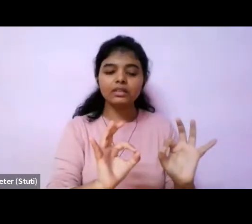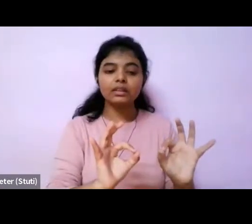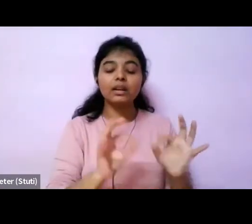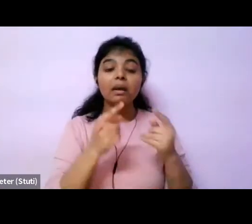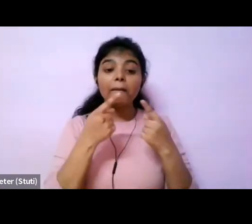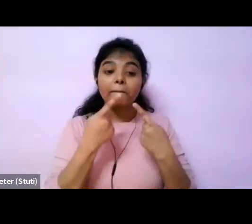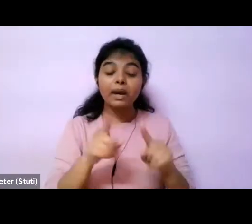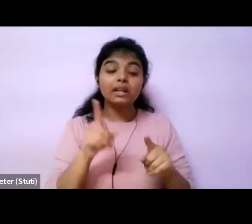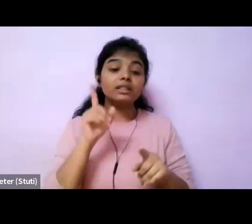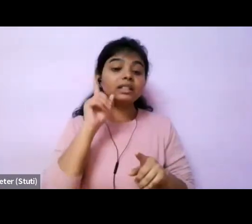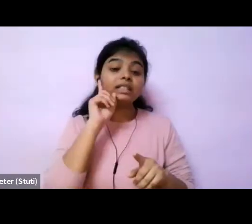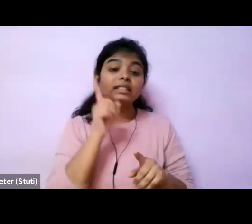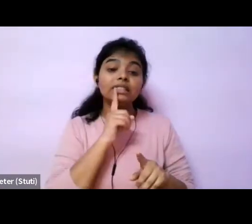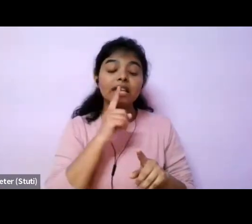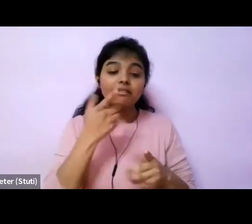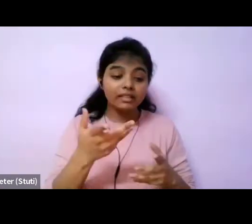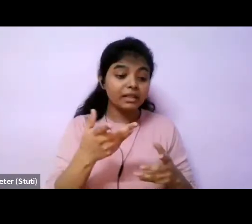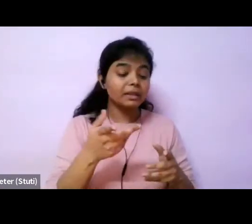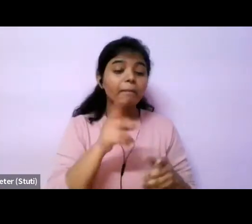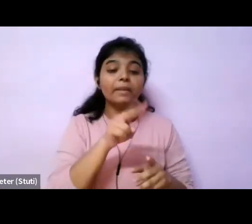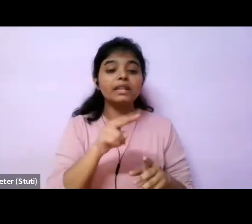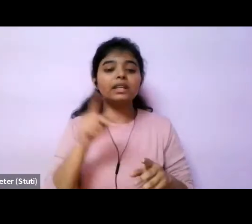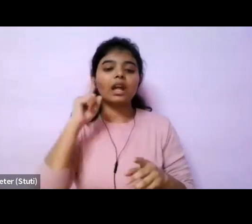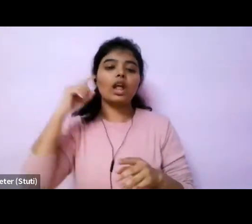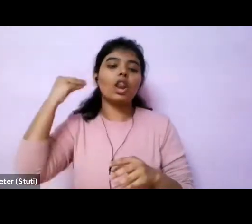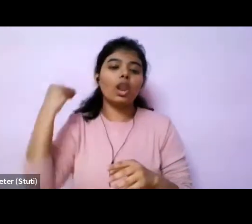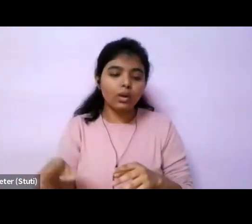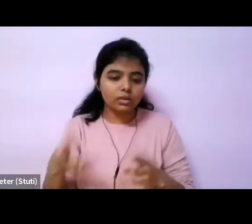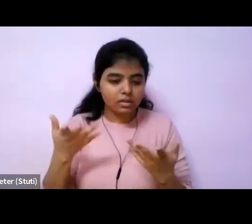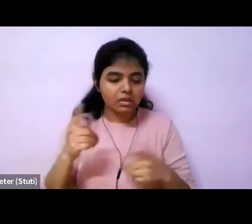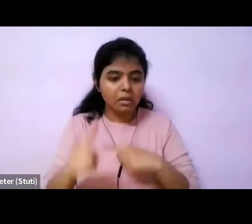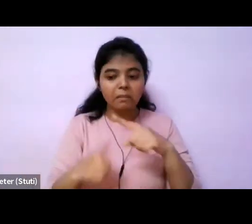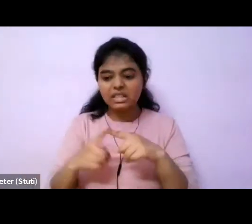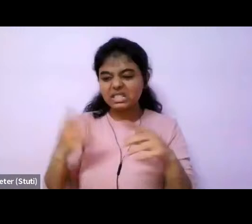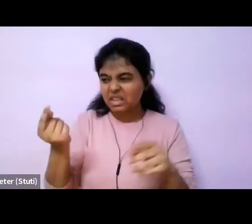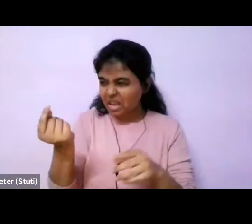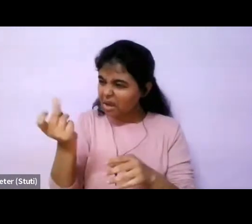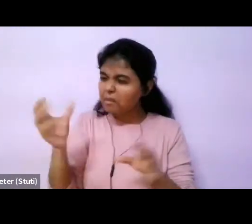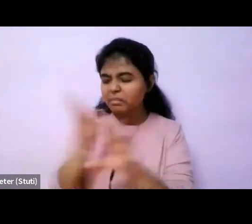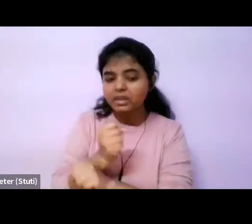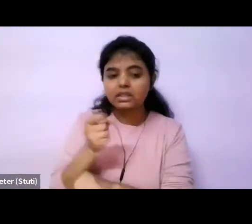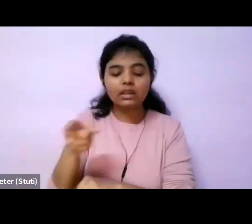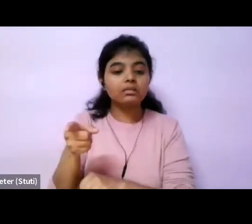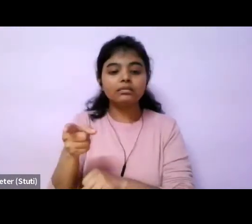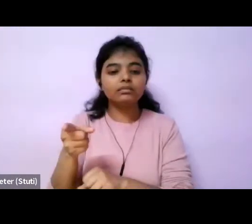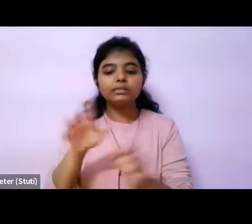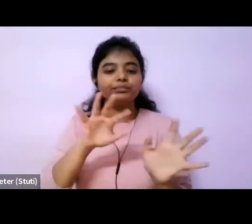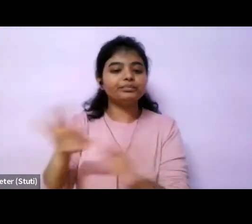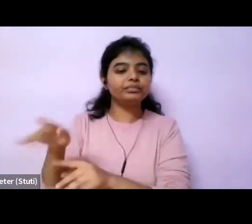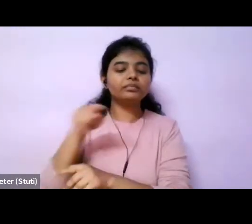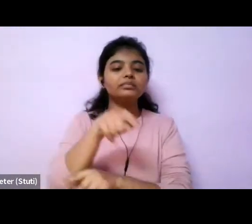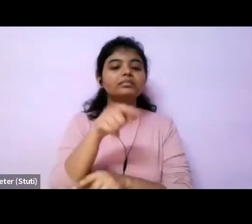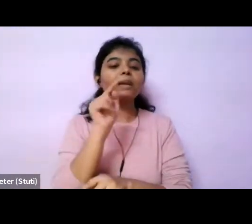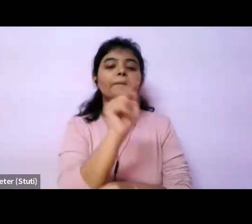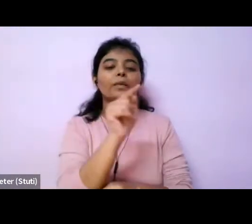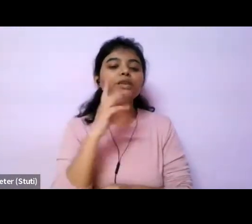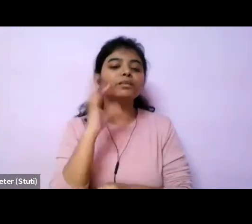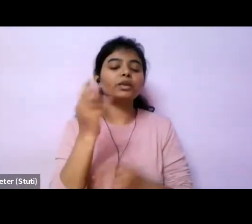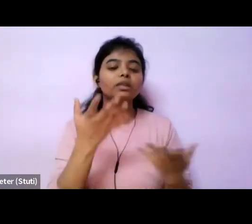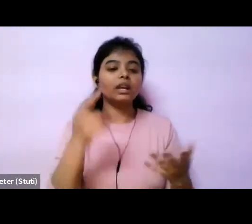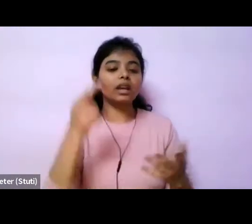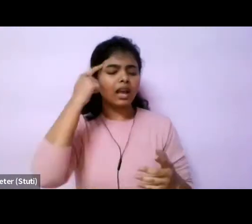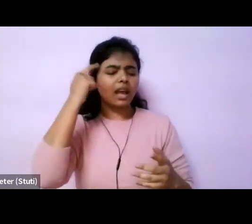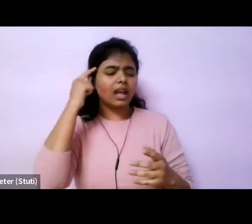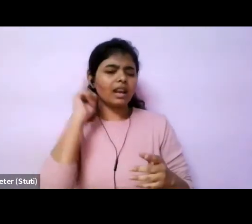of deafness in terms of hearing loss as a lack or absence. Instead, he is critical of the fact that deeply intelligent